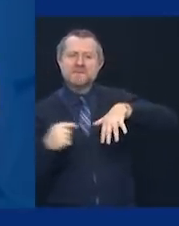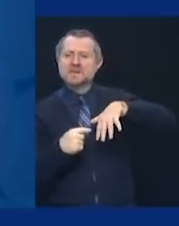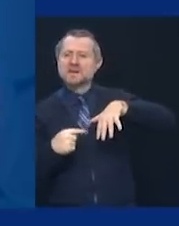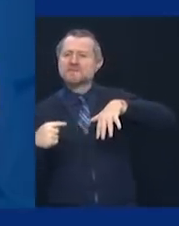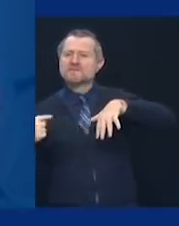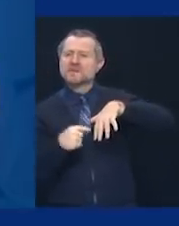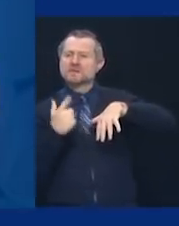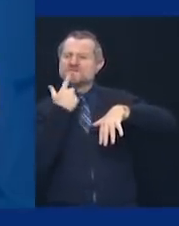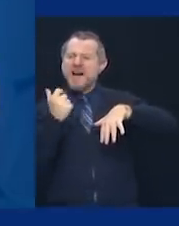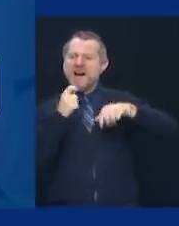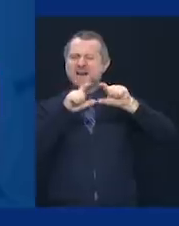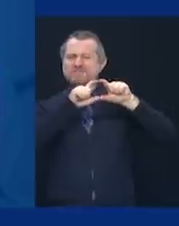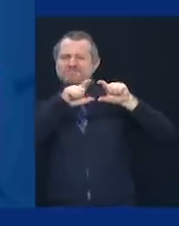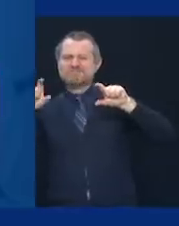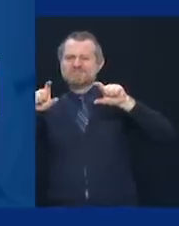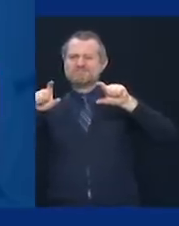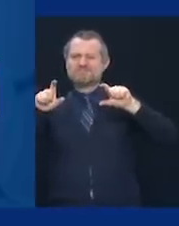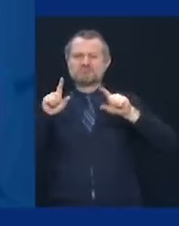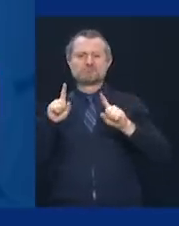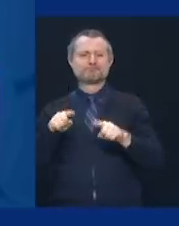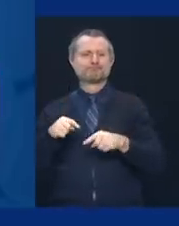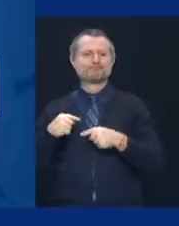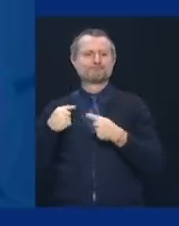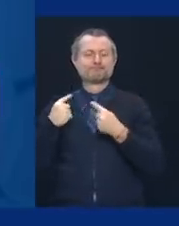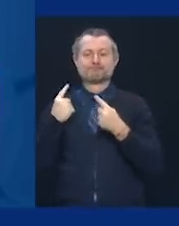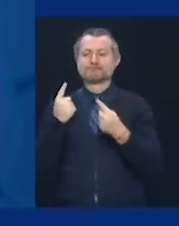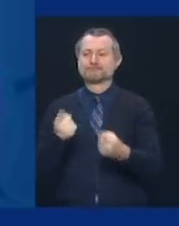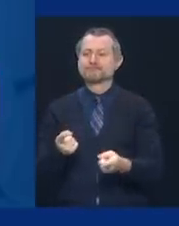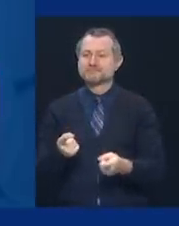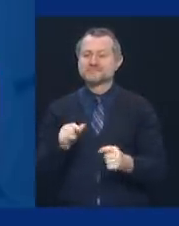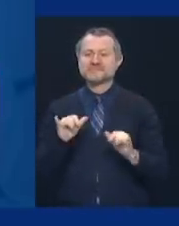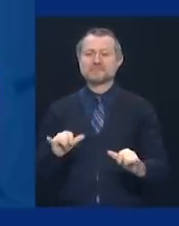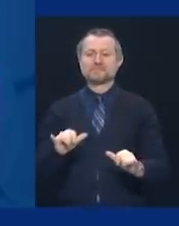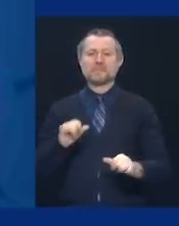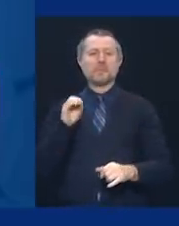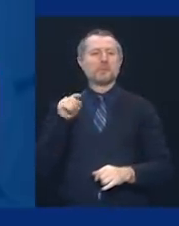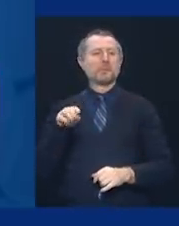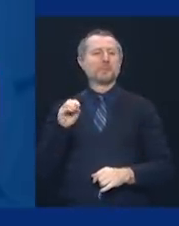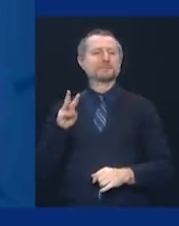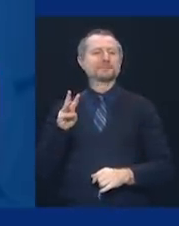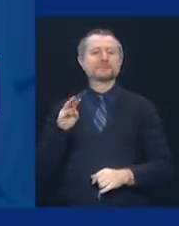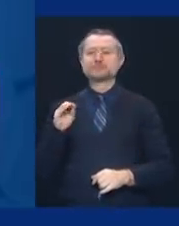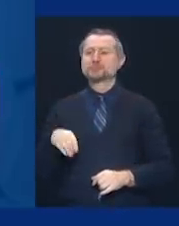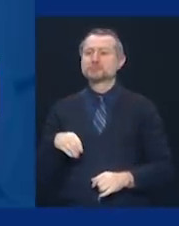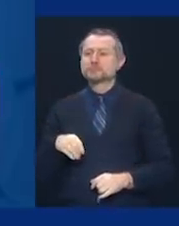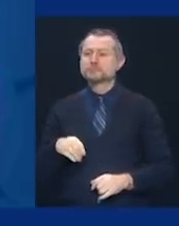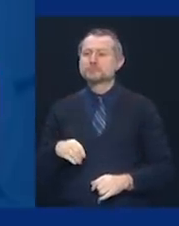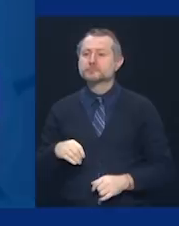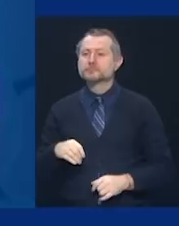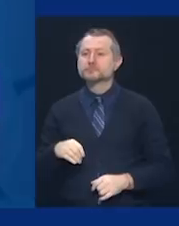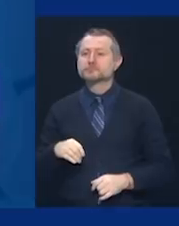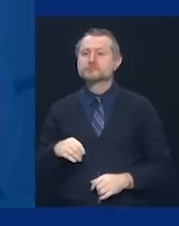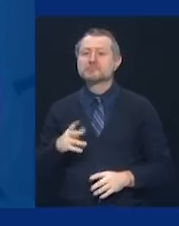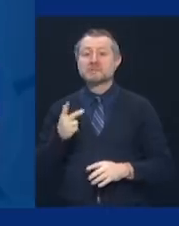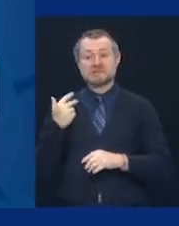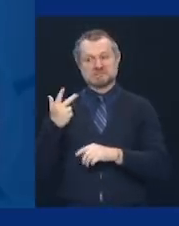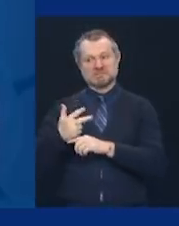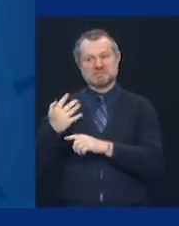which has been consistent over the past several days, growing for a couple of